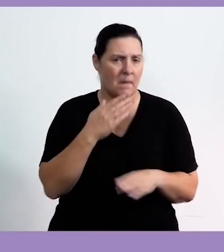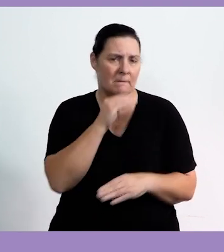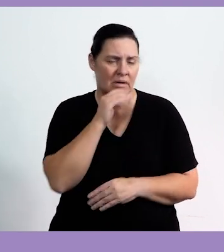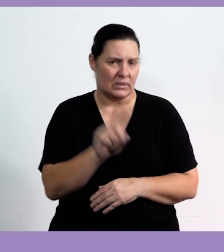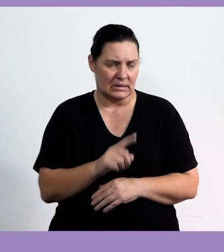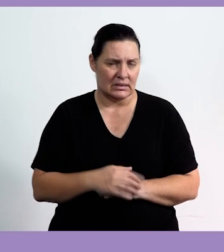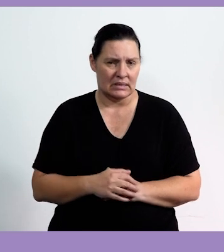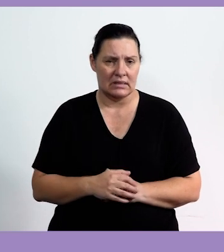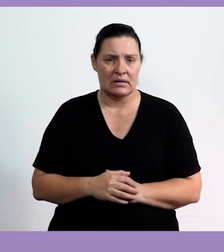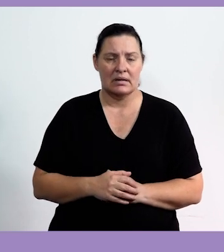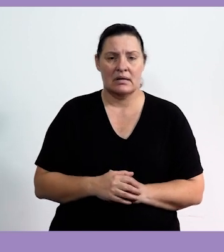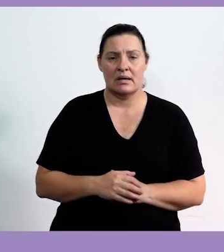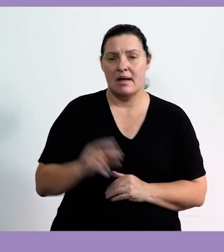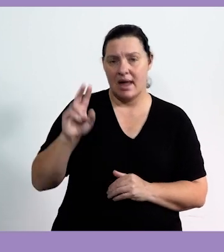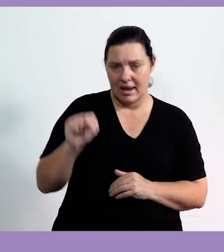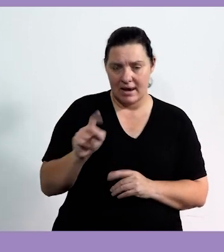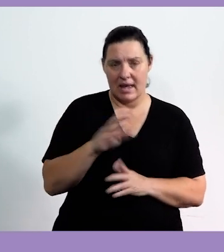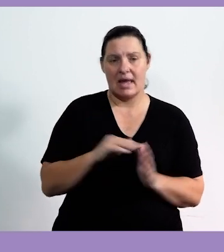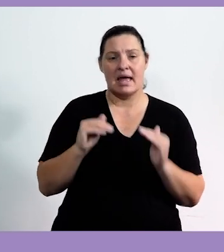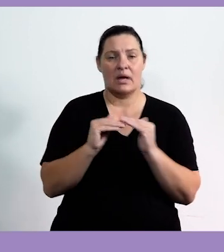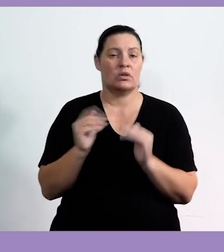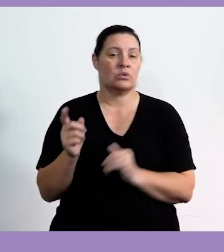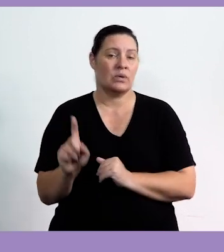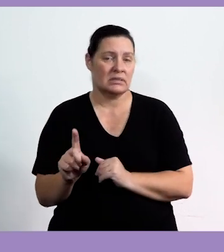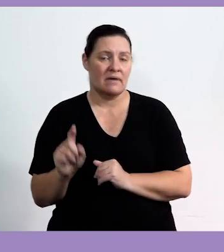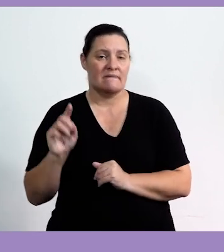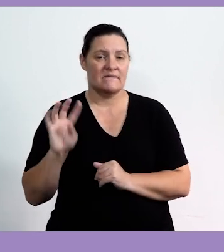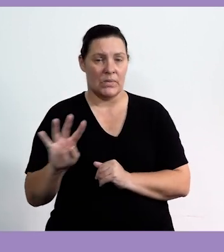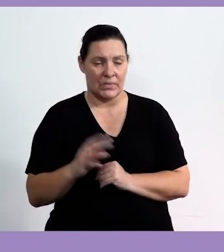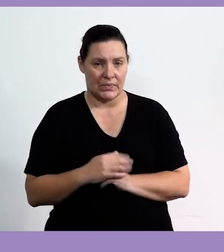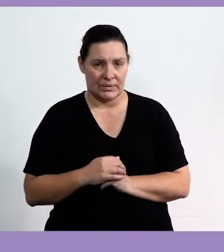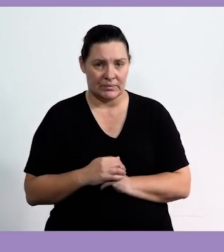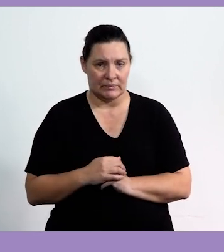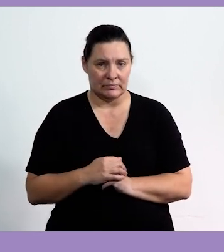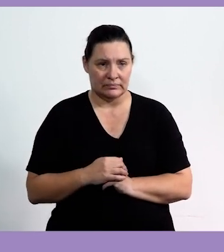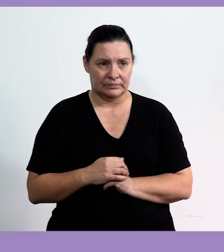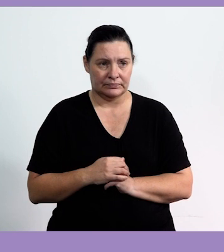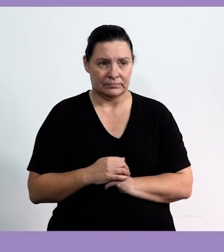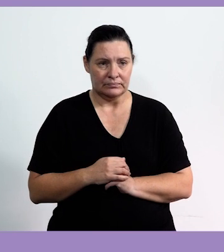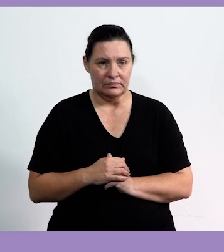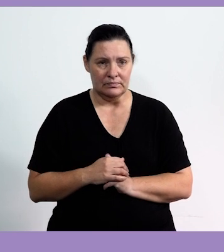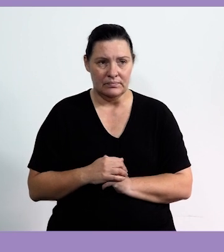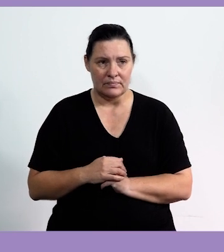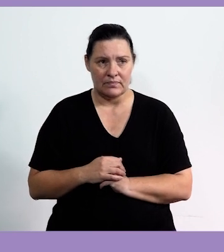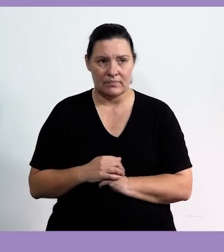What does this mean? It means that n is equals to 4.